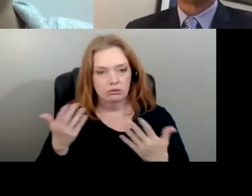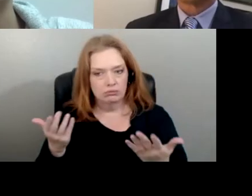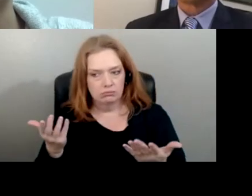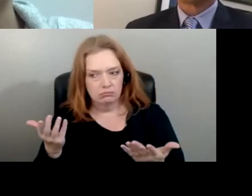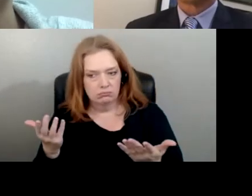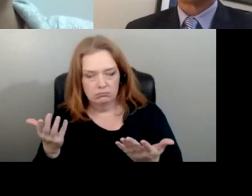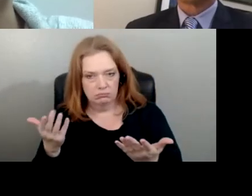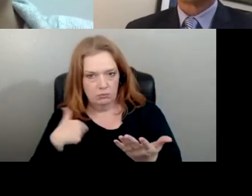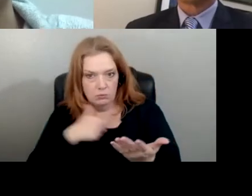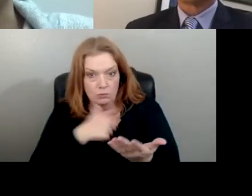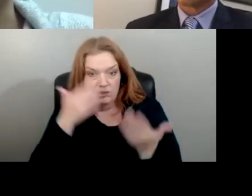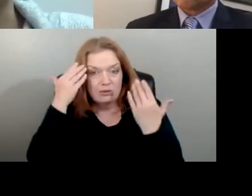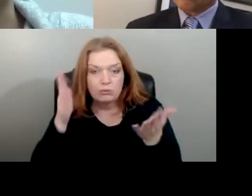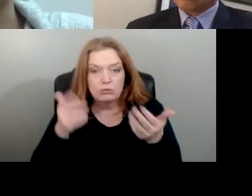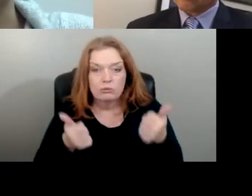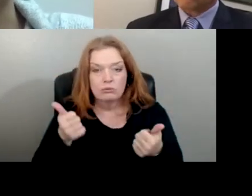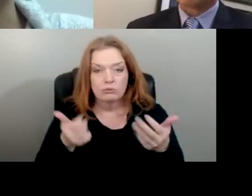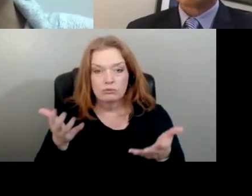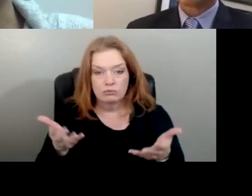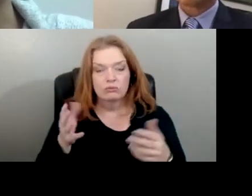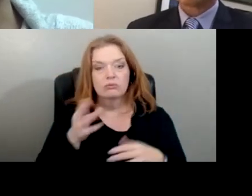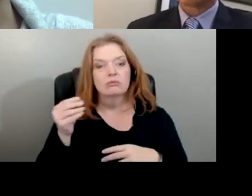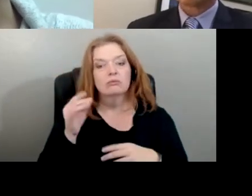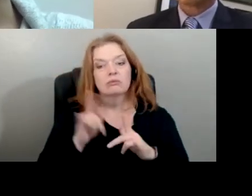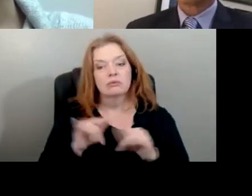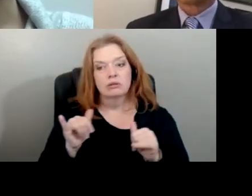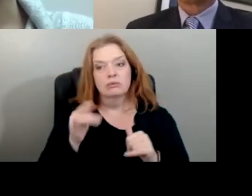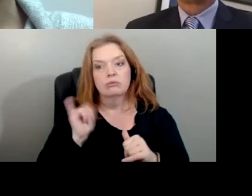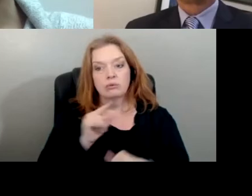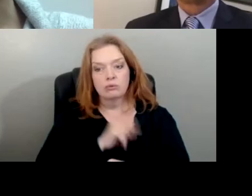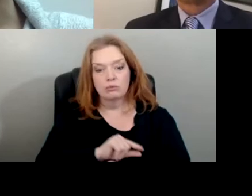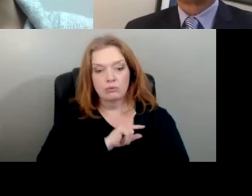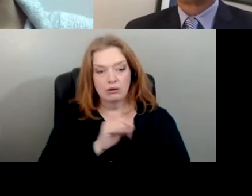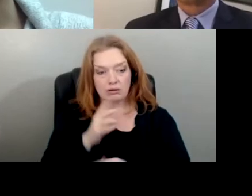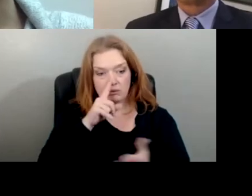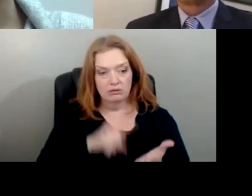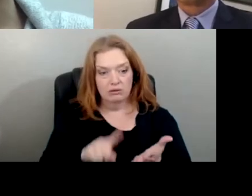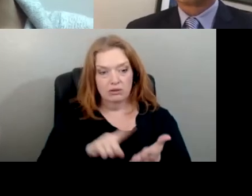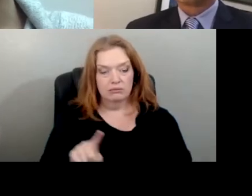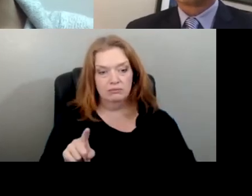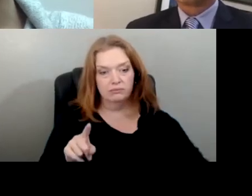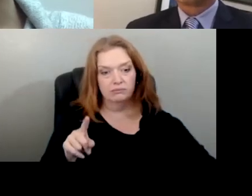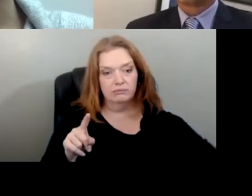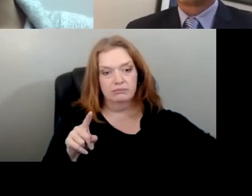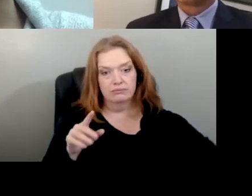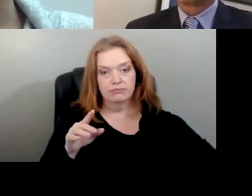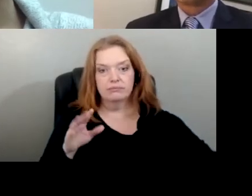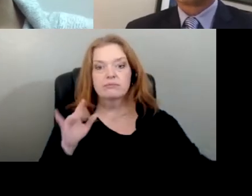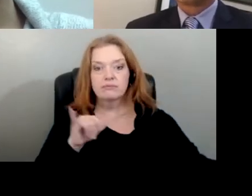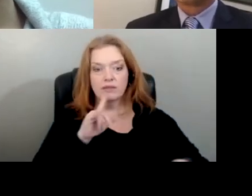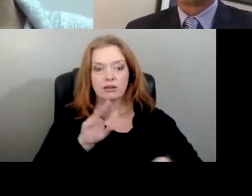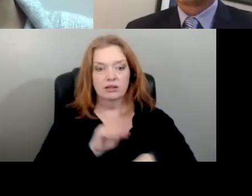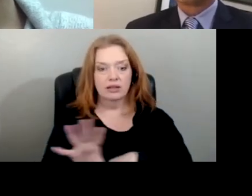and also because, of course, the quality of the investigation impacts the way those cases are taken up.